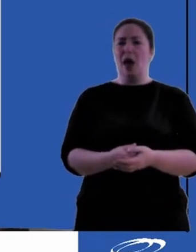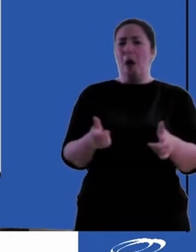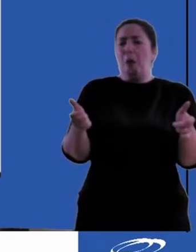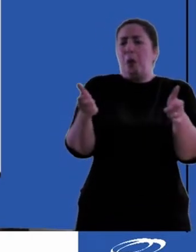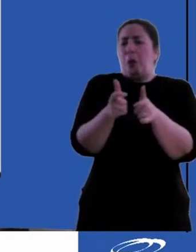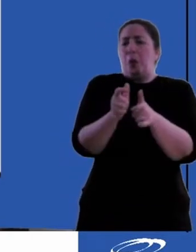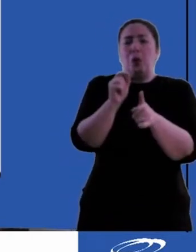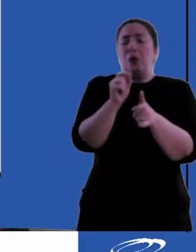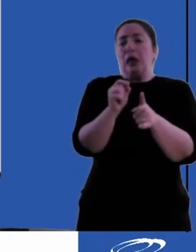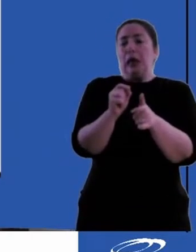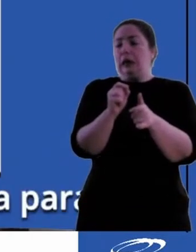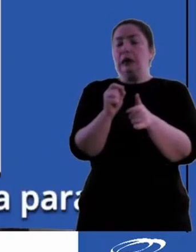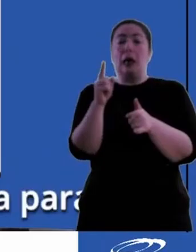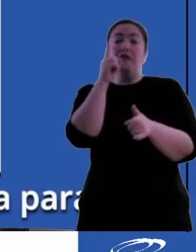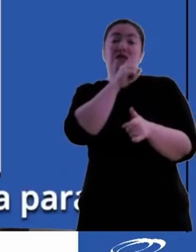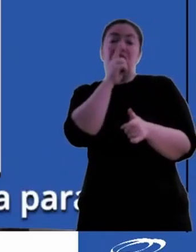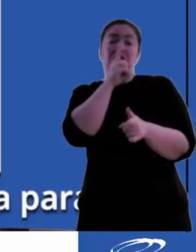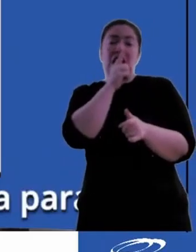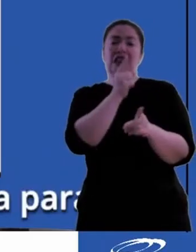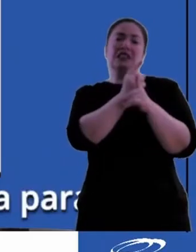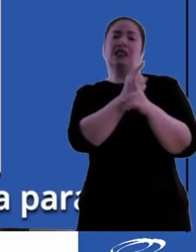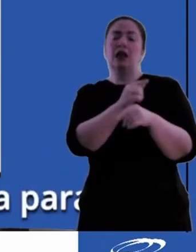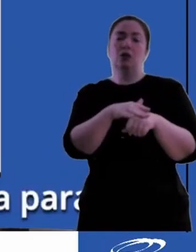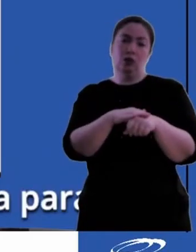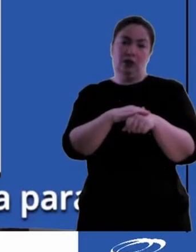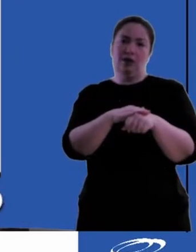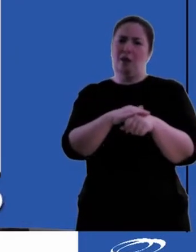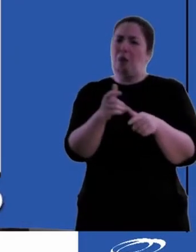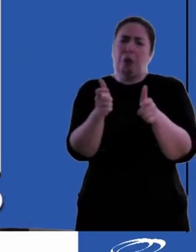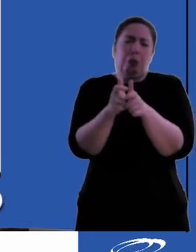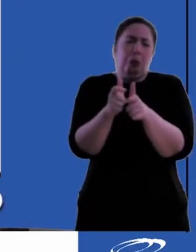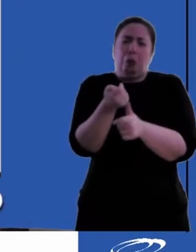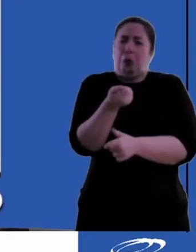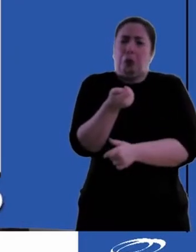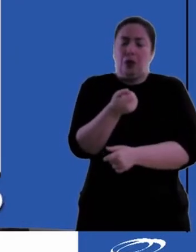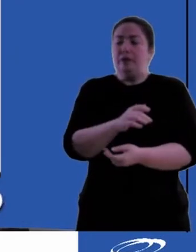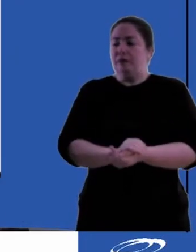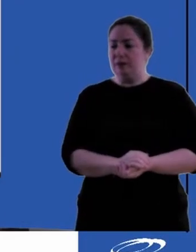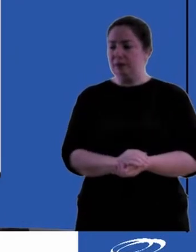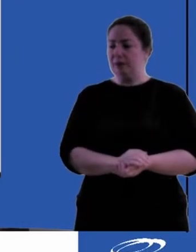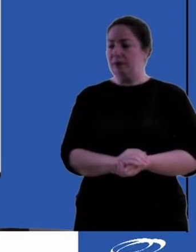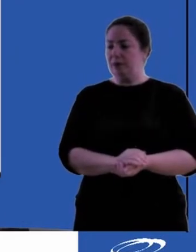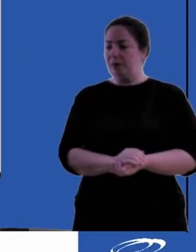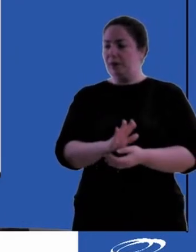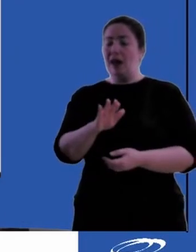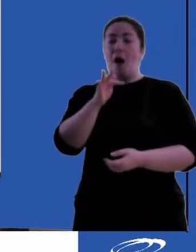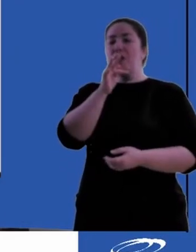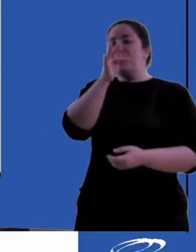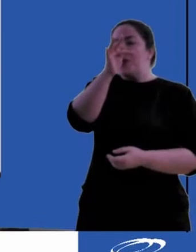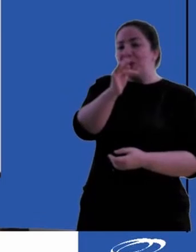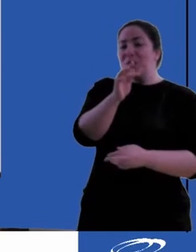than the cut points for native joint septic arthritis. I'm excited to tell you that sometime in the near future, there will be